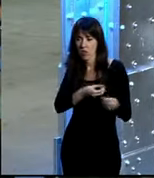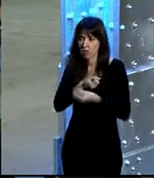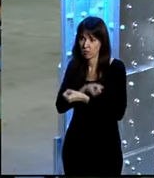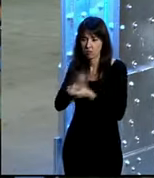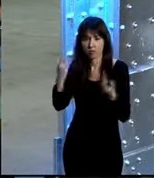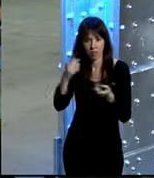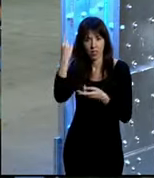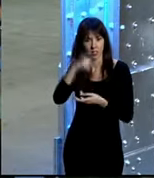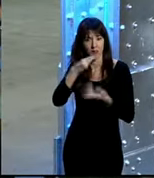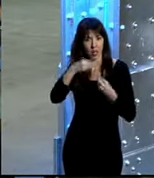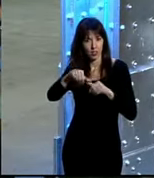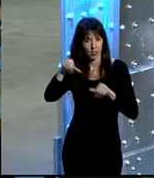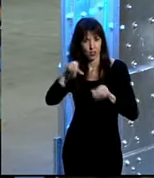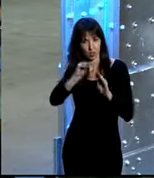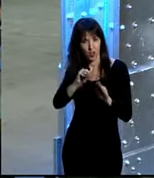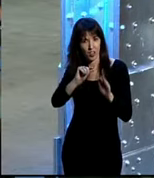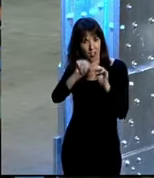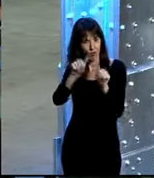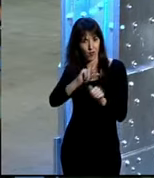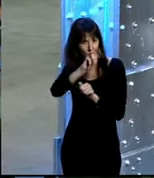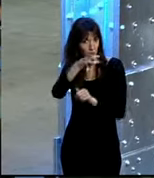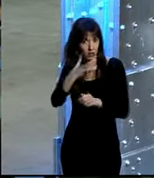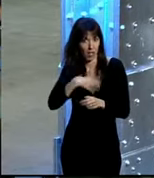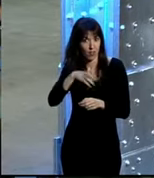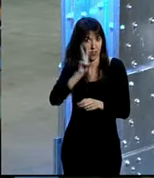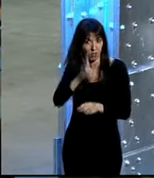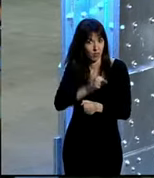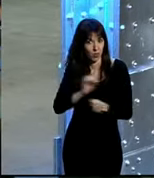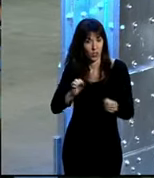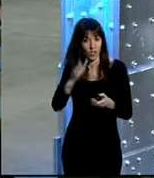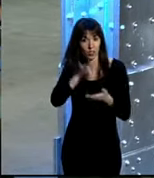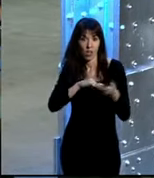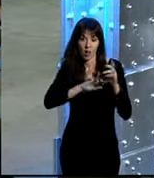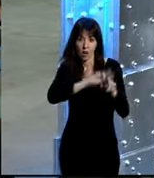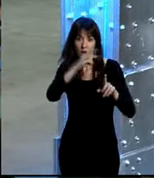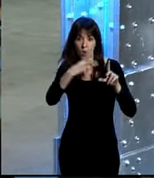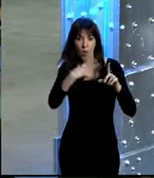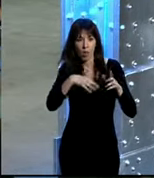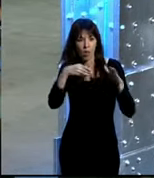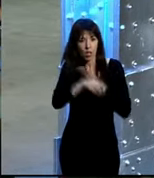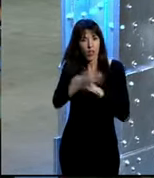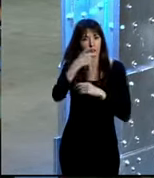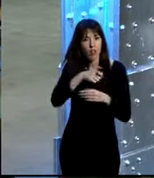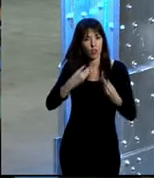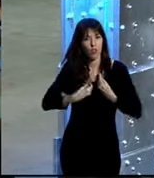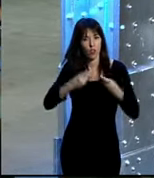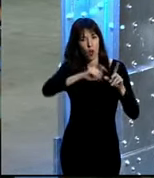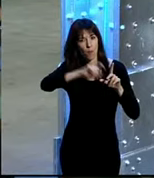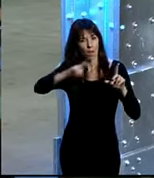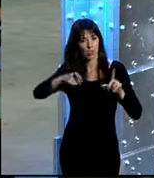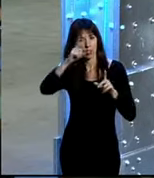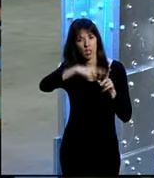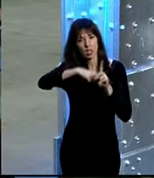this information we can reach, we send it to the audience, so they have different information they